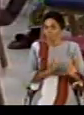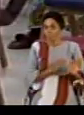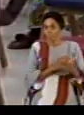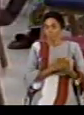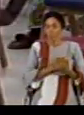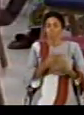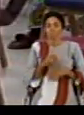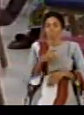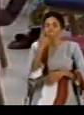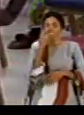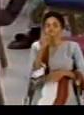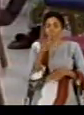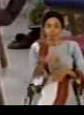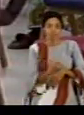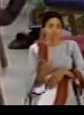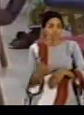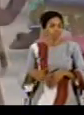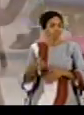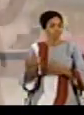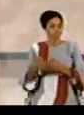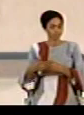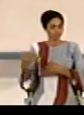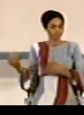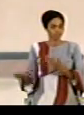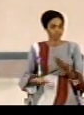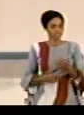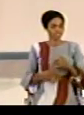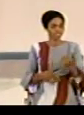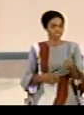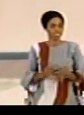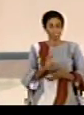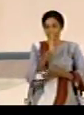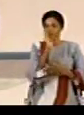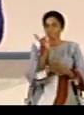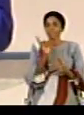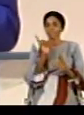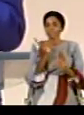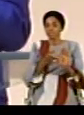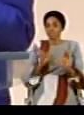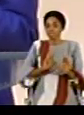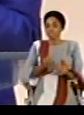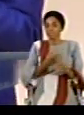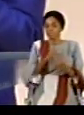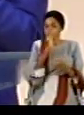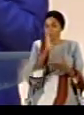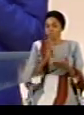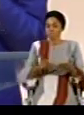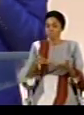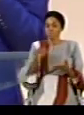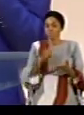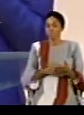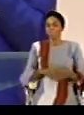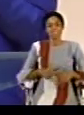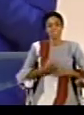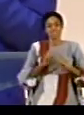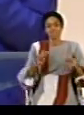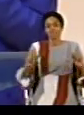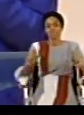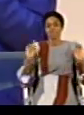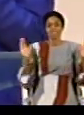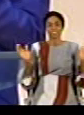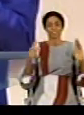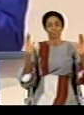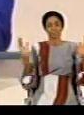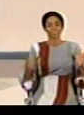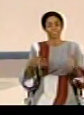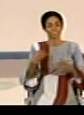also, tell others to join us to be part of this wonderful, wonderful celebration. Celebration